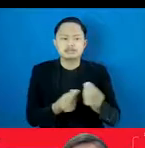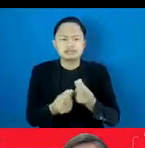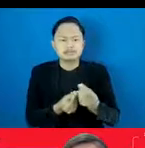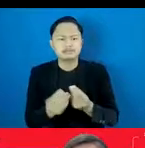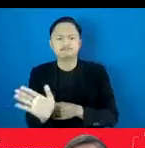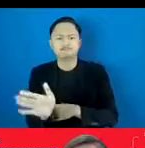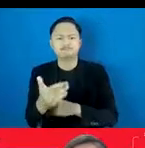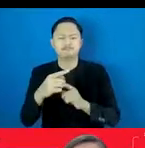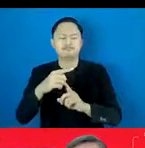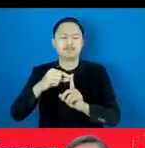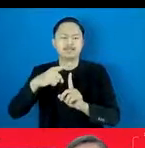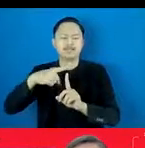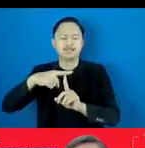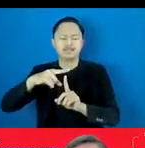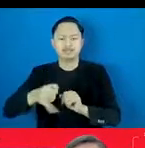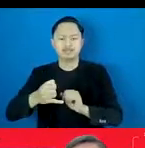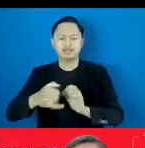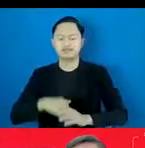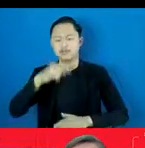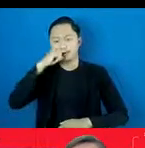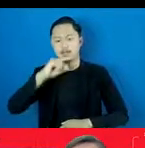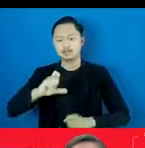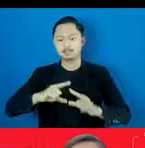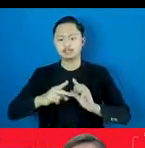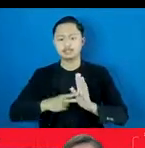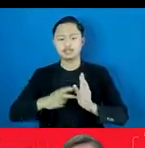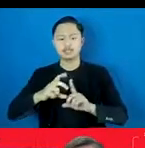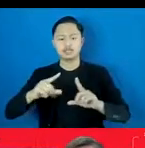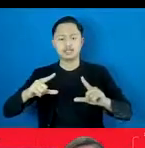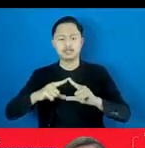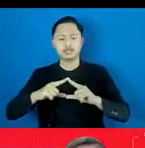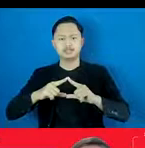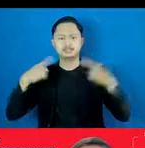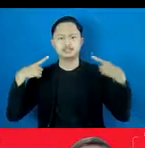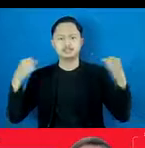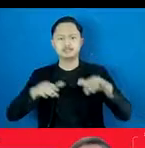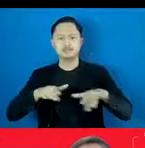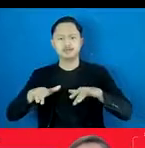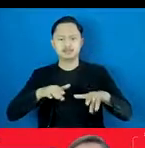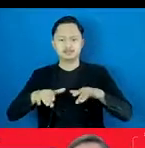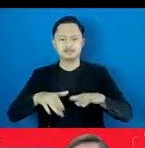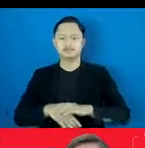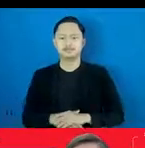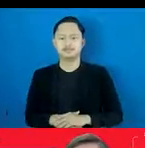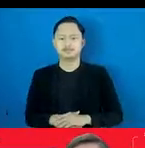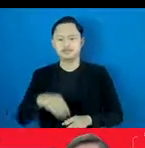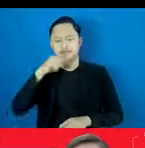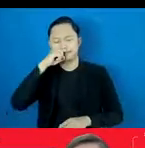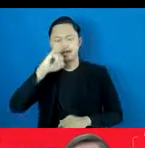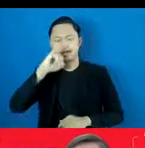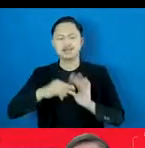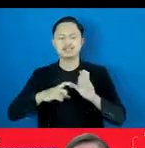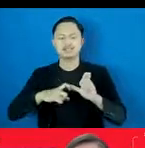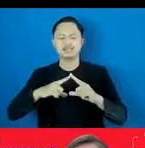TransJakarta, Mr. Lokesh Chandra, the General Manager of Best Undertaking, and Mr. Insan Rido, the Head